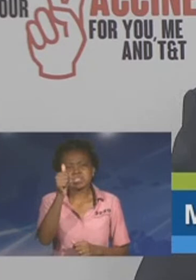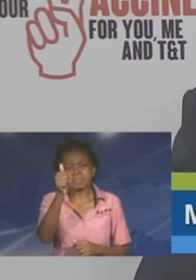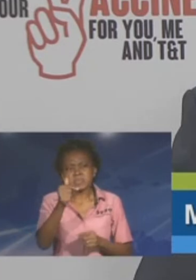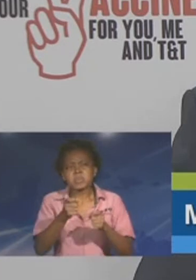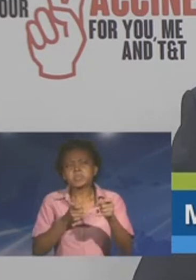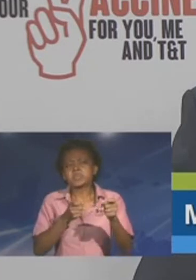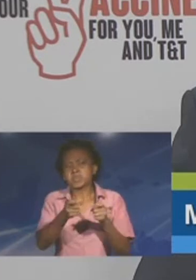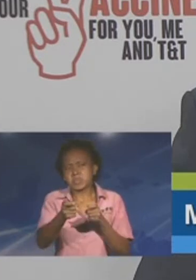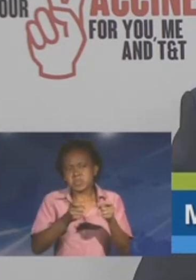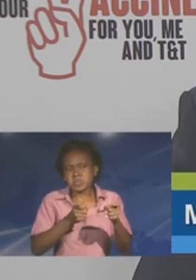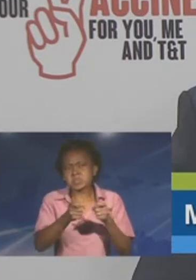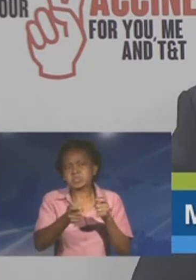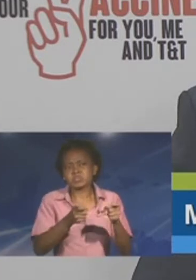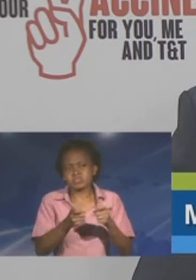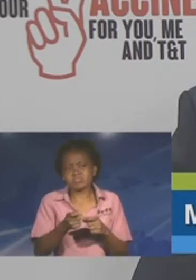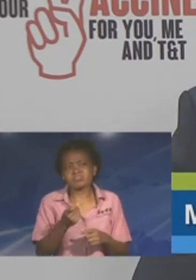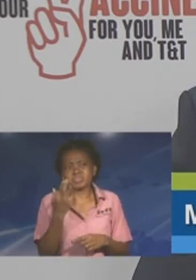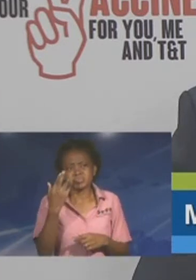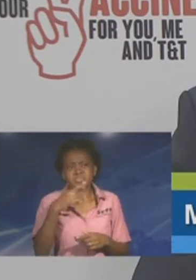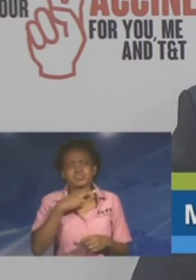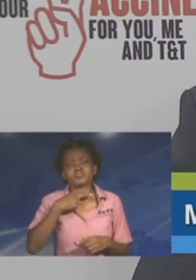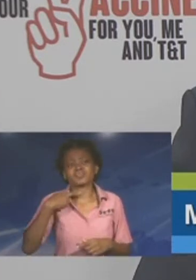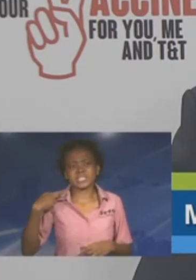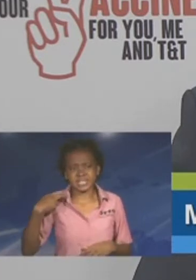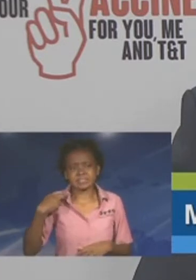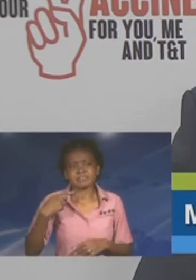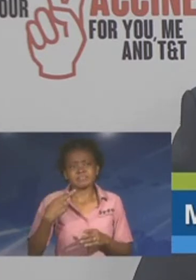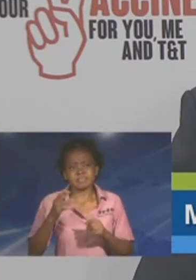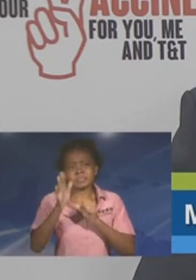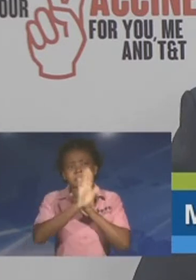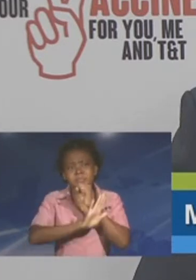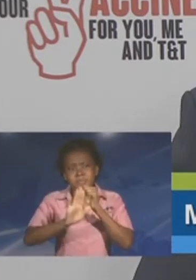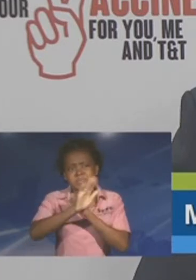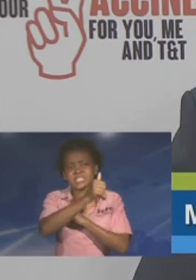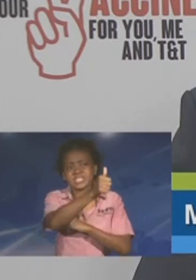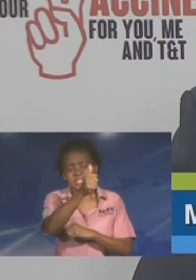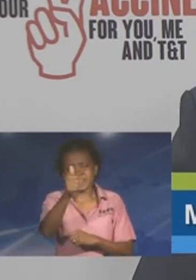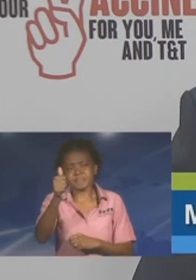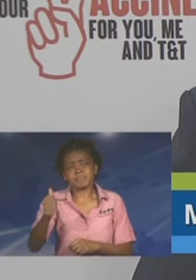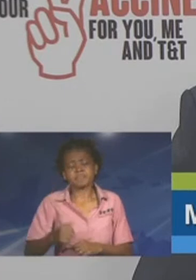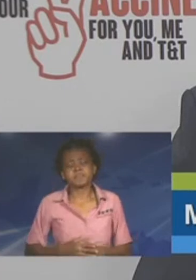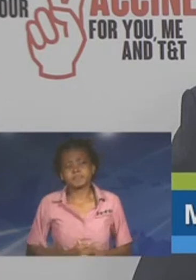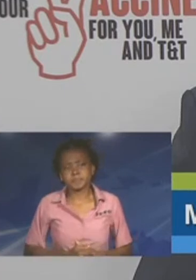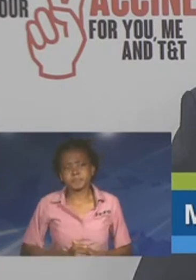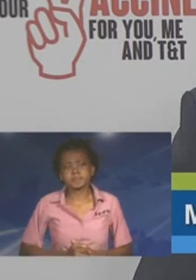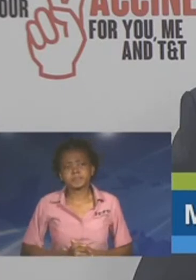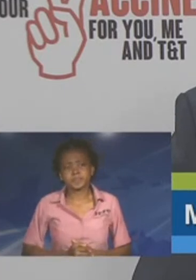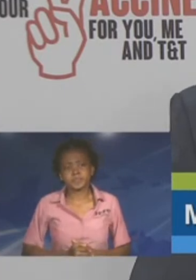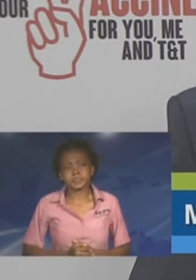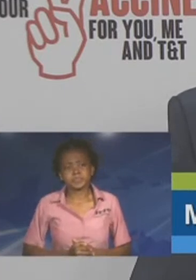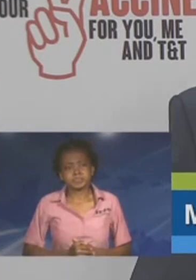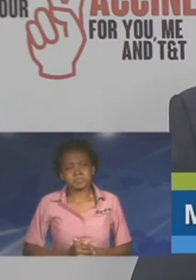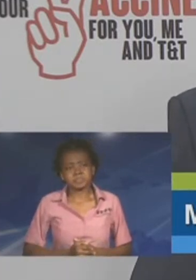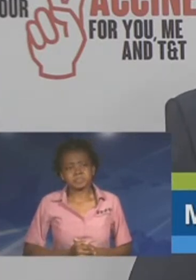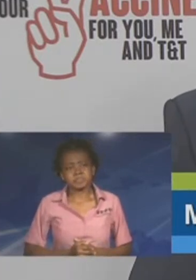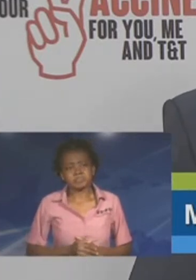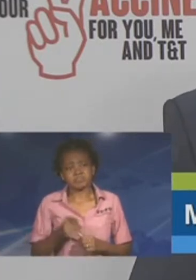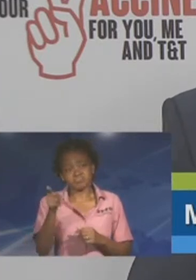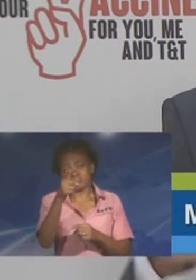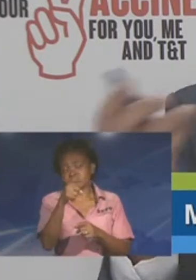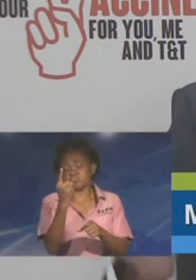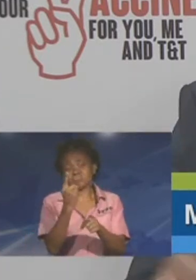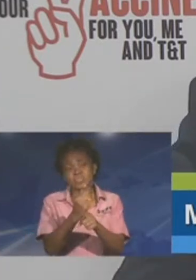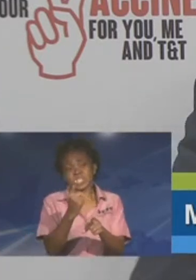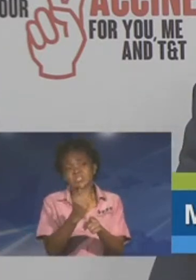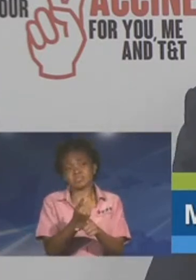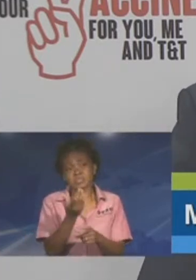as we have outlined, and that is on the Ministry of Health's website, that they are doing the right things. You will have the odd